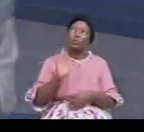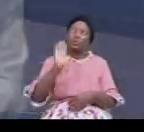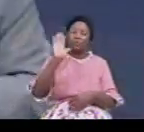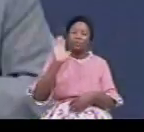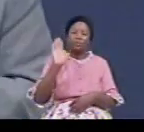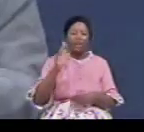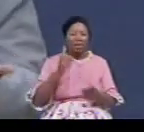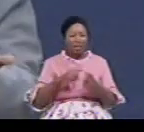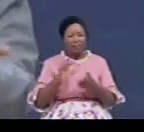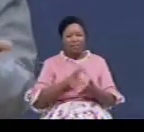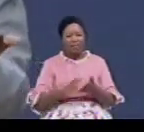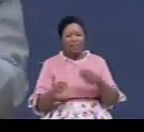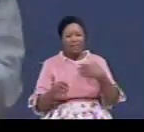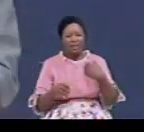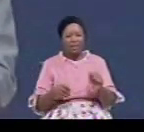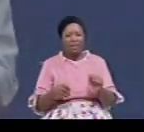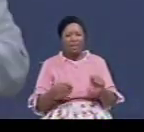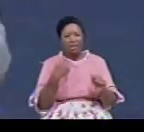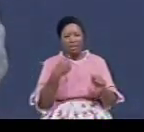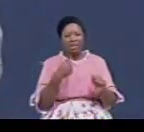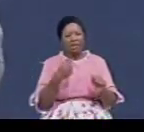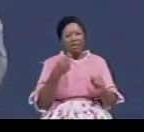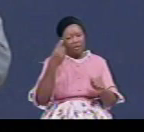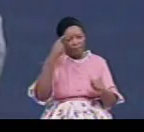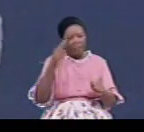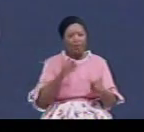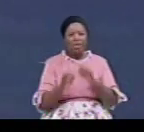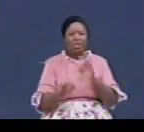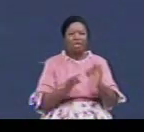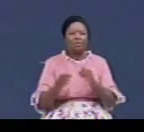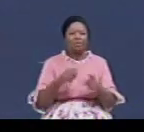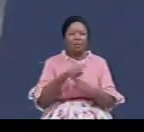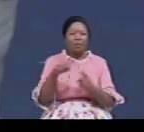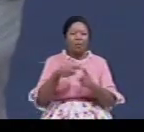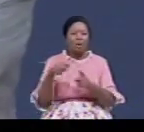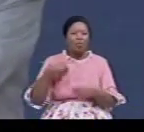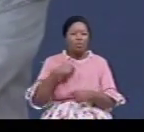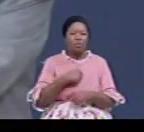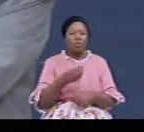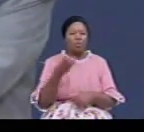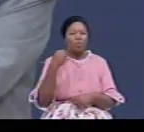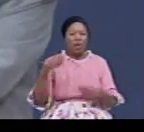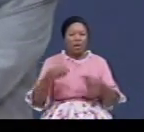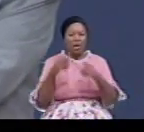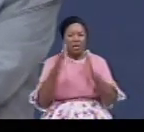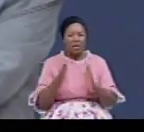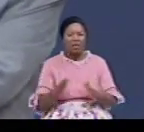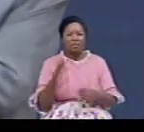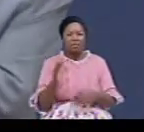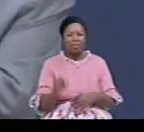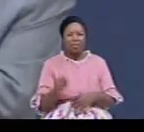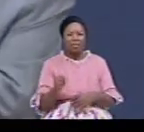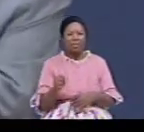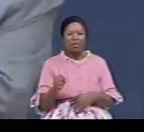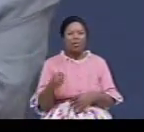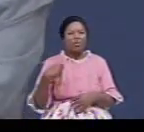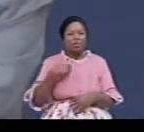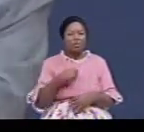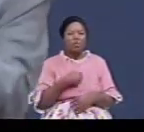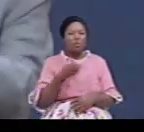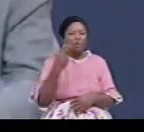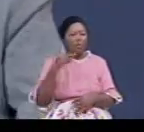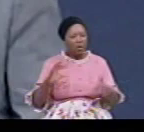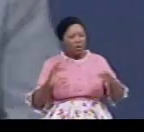10, it says, for if when we were enemies, we were reconciled